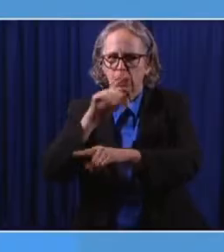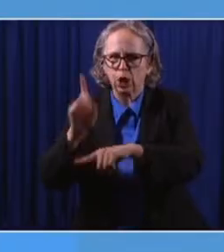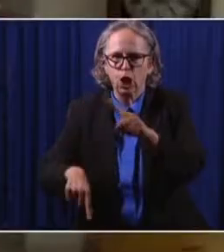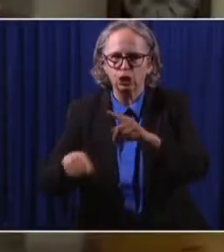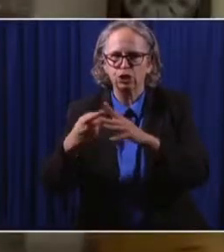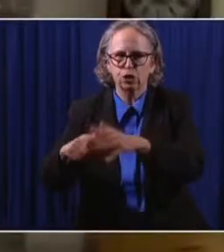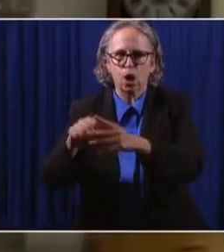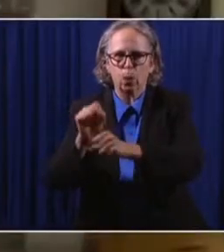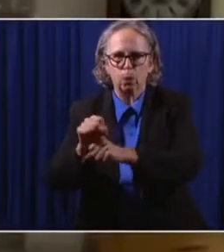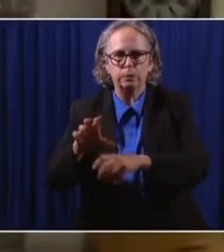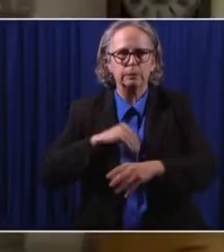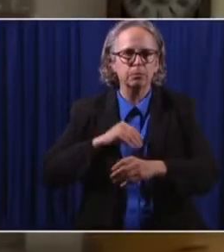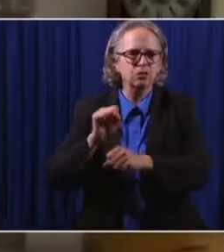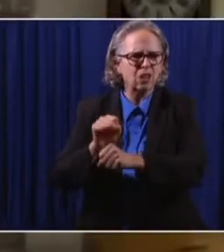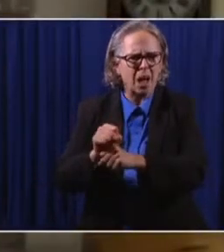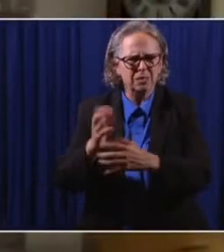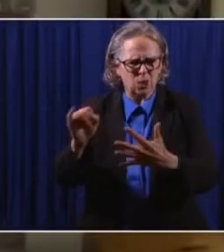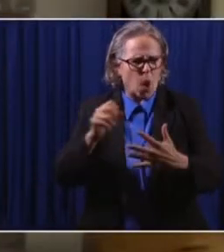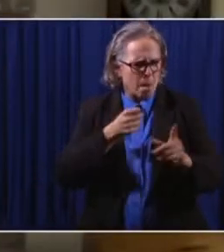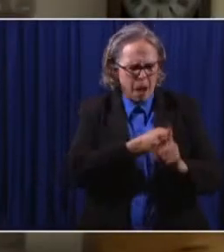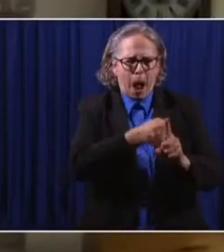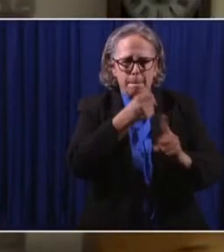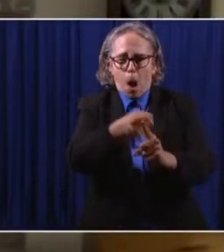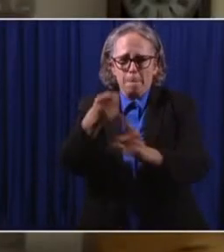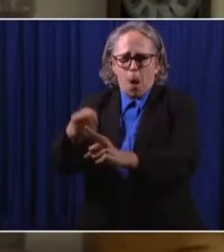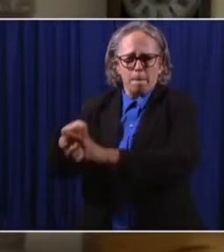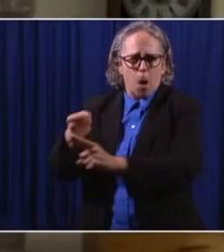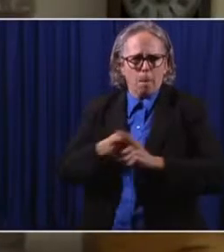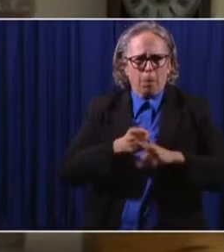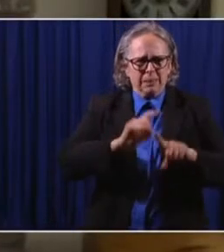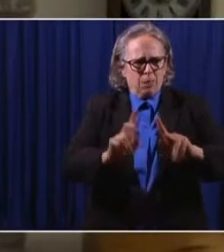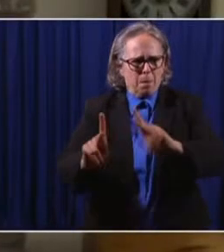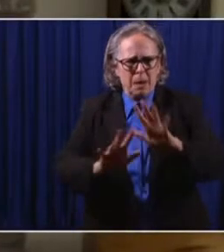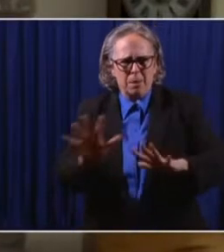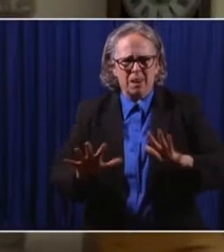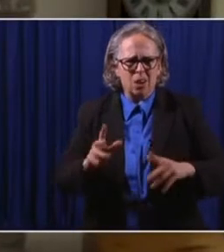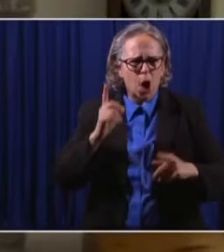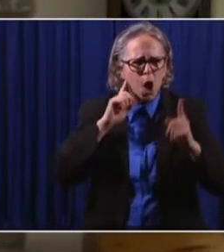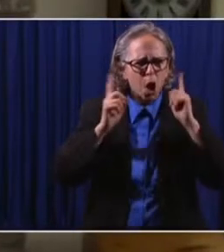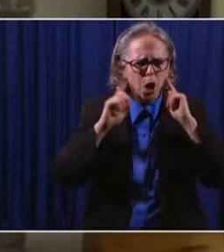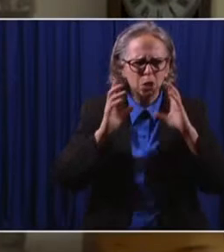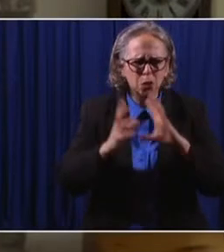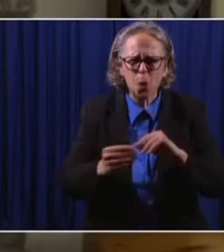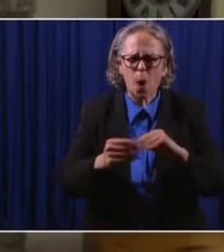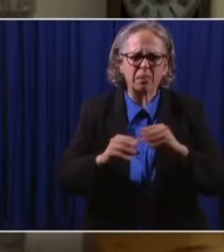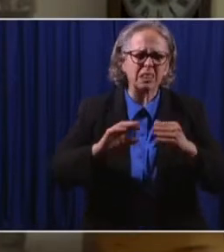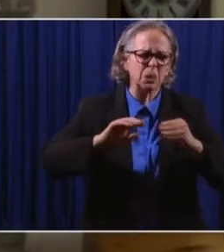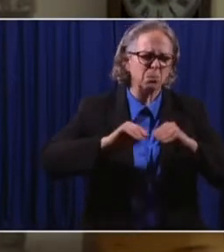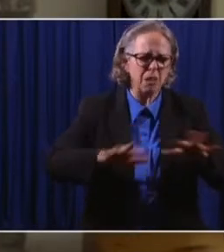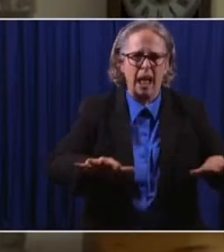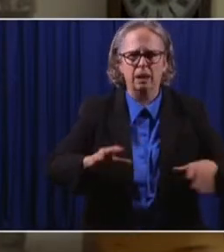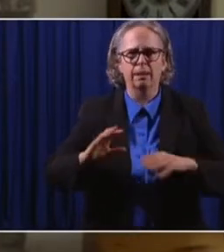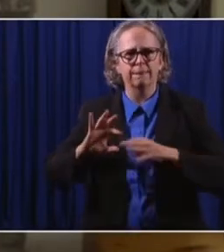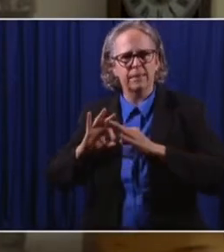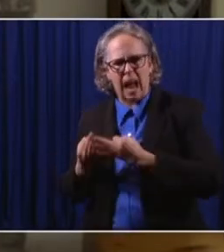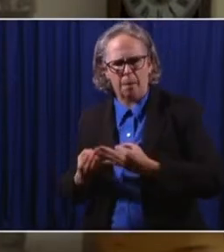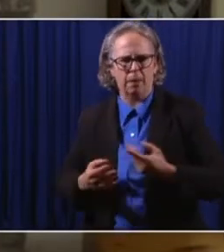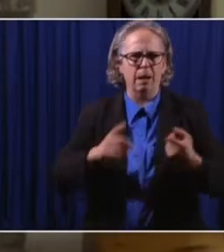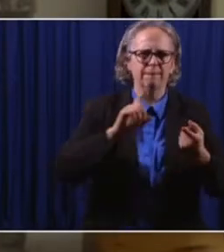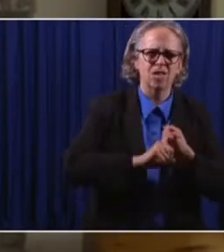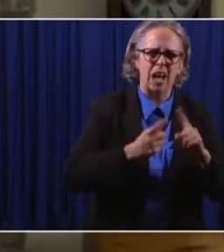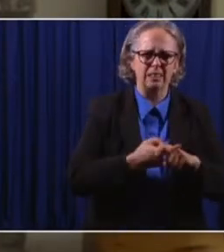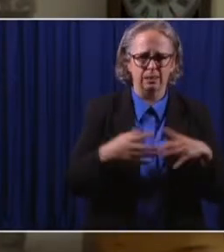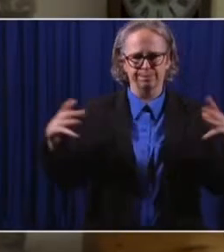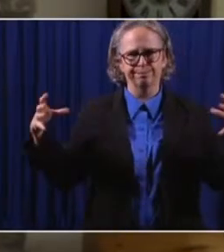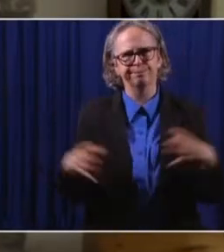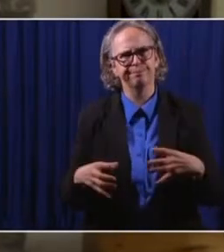weeks, we've heard from several of our local health departments about spread associated again with family, friends gathering together. For